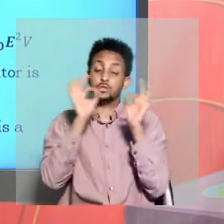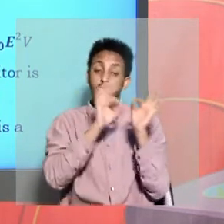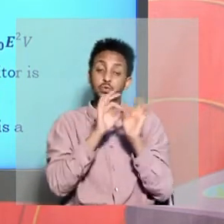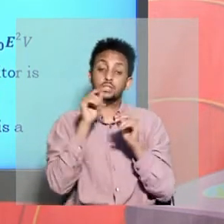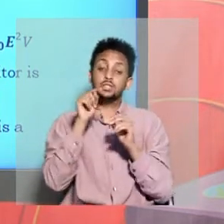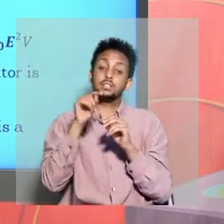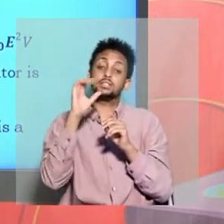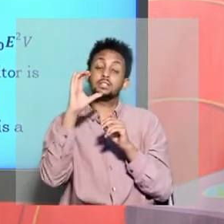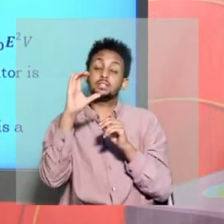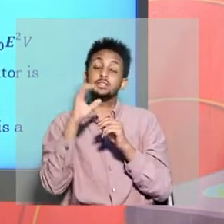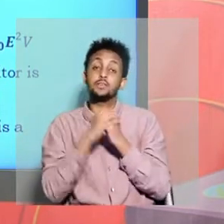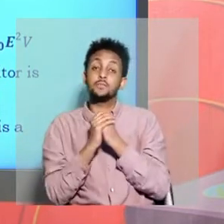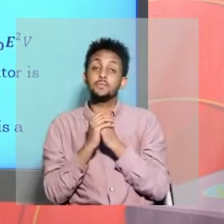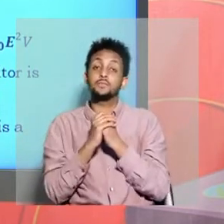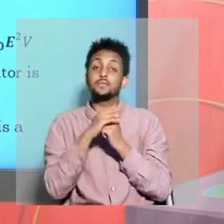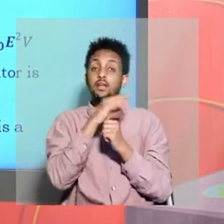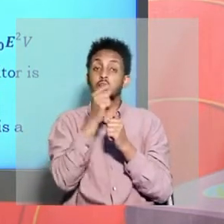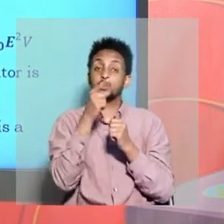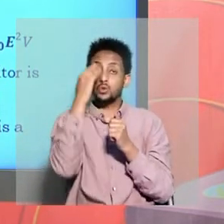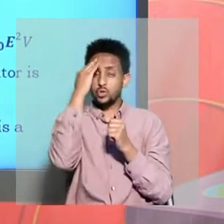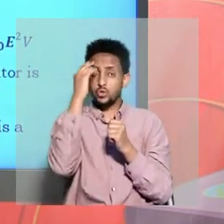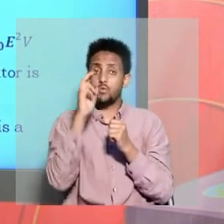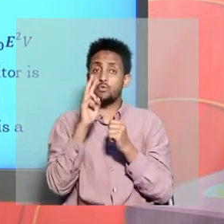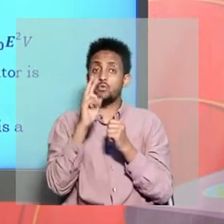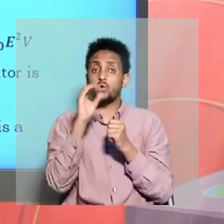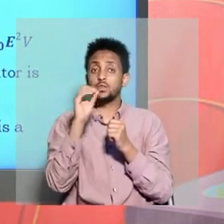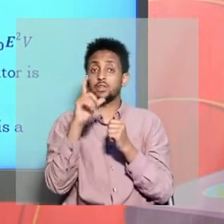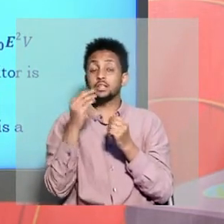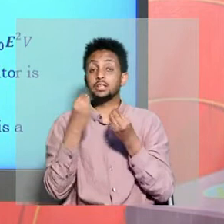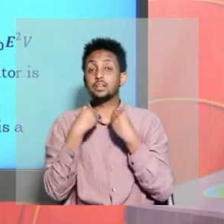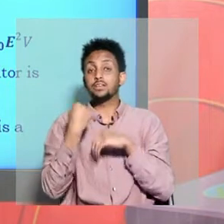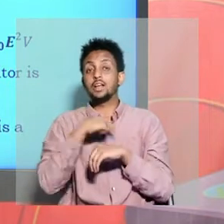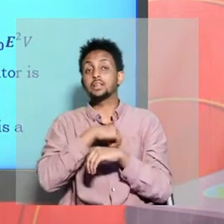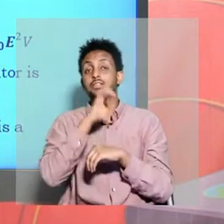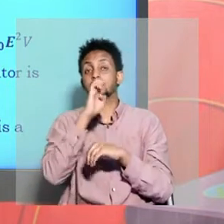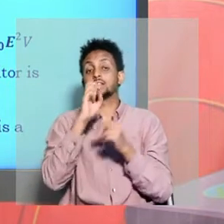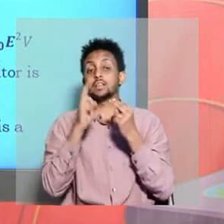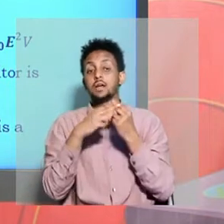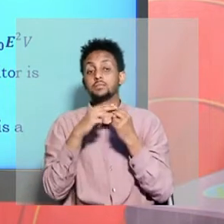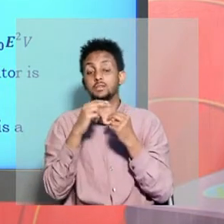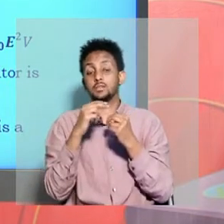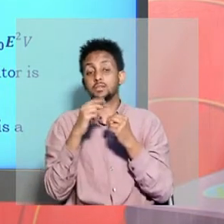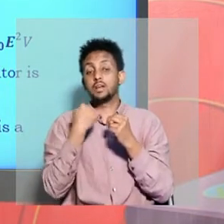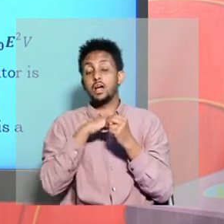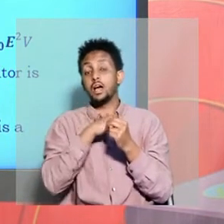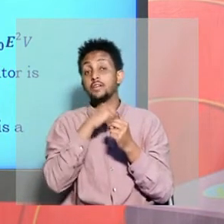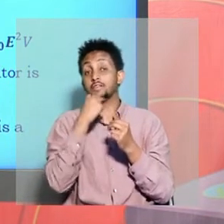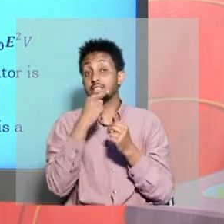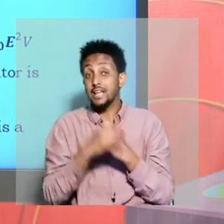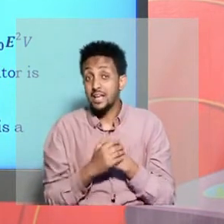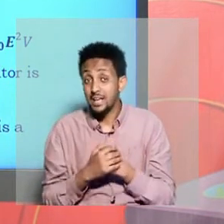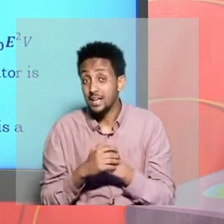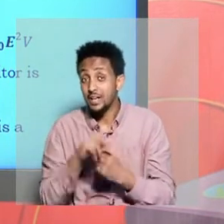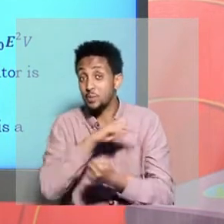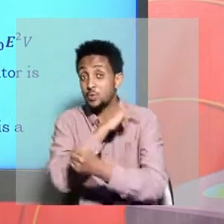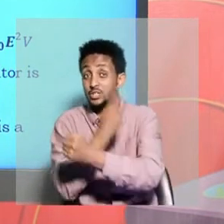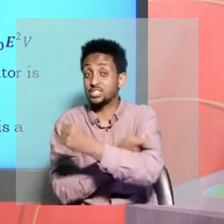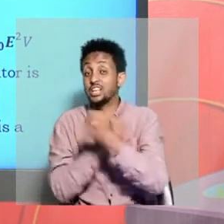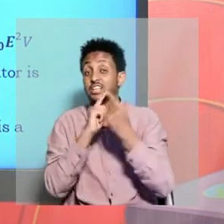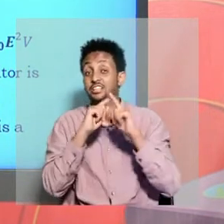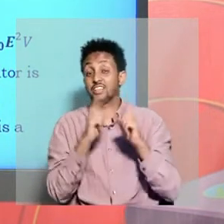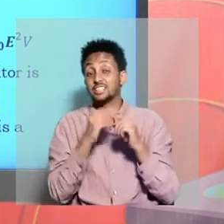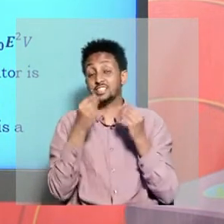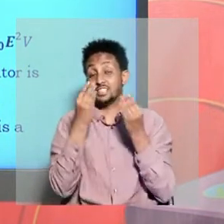this on the capacitance, and we know that the voltage V can be given as E times D previously. I have said that potential difference can